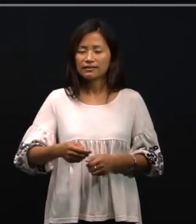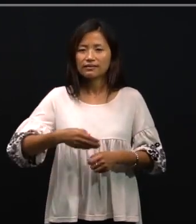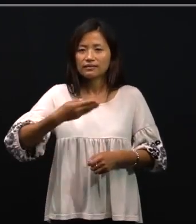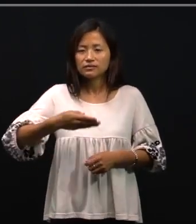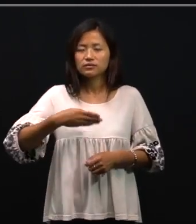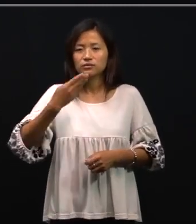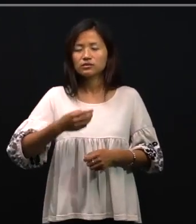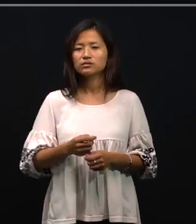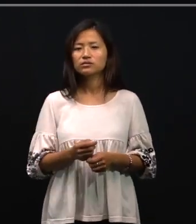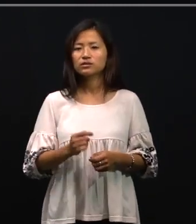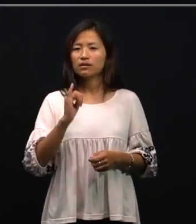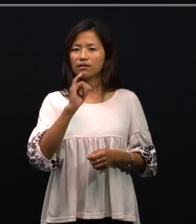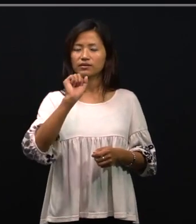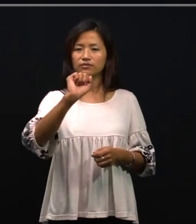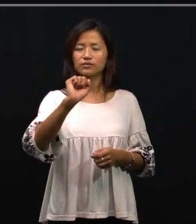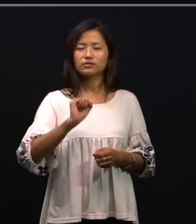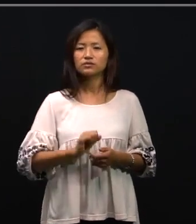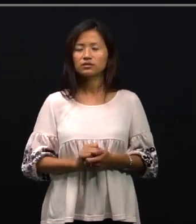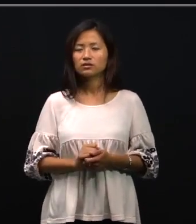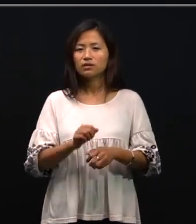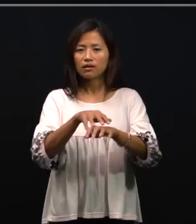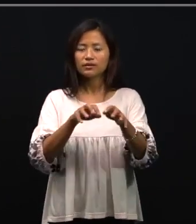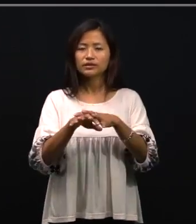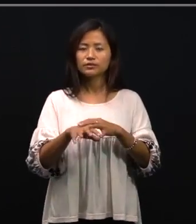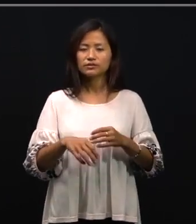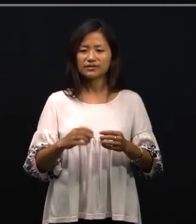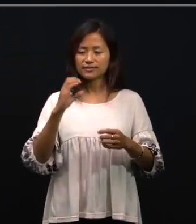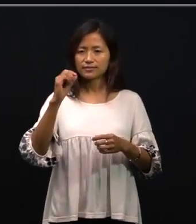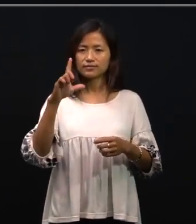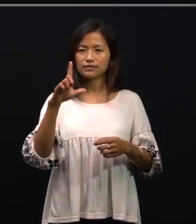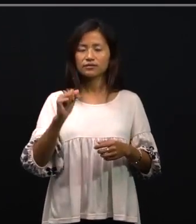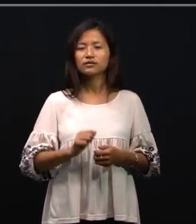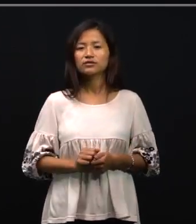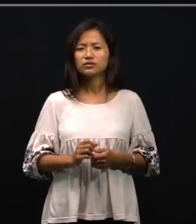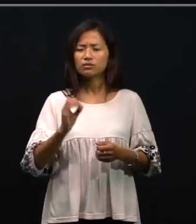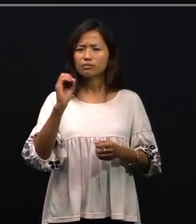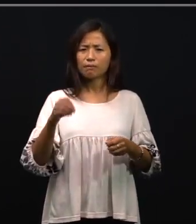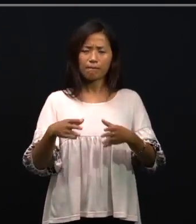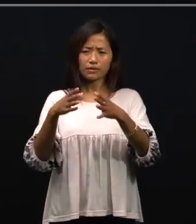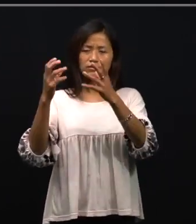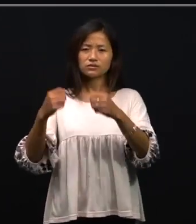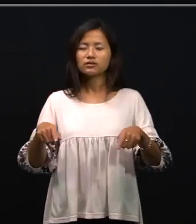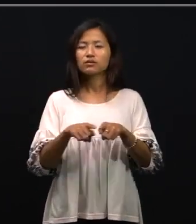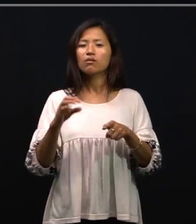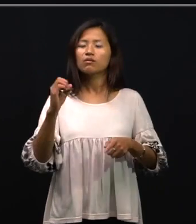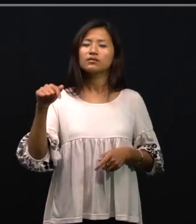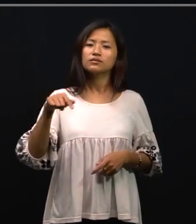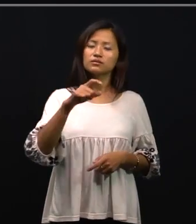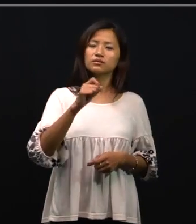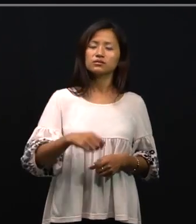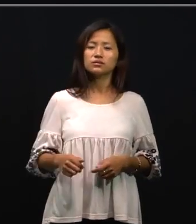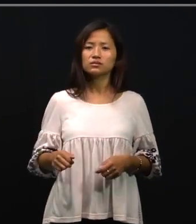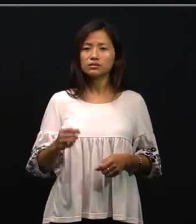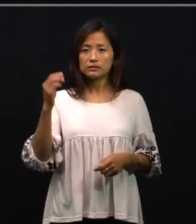the identification and which deals even with the classification of plants or organisms, that whole branch of biology is known